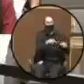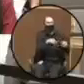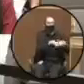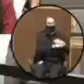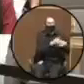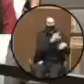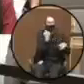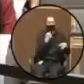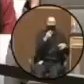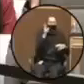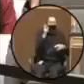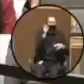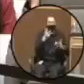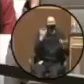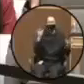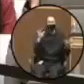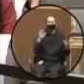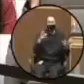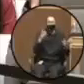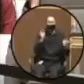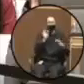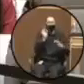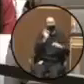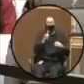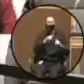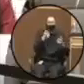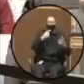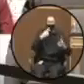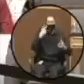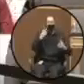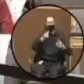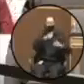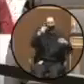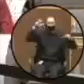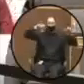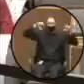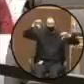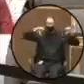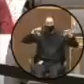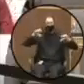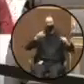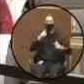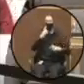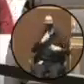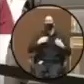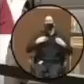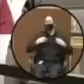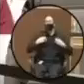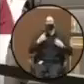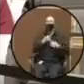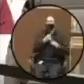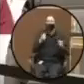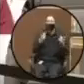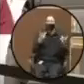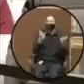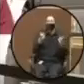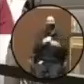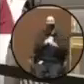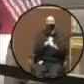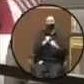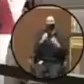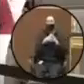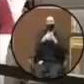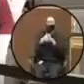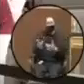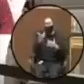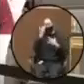hear a lot of nonsense today. You're going to see these people with their thumbs down and their red shirts because they want to make America sick again.